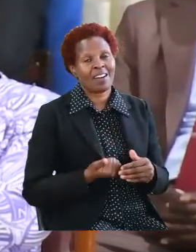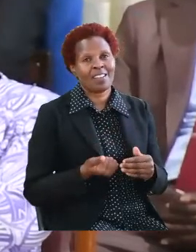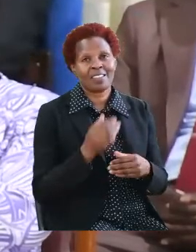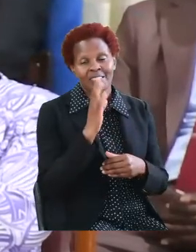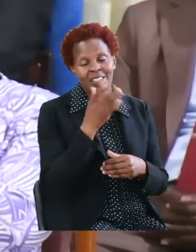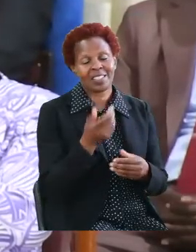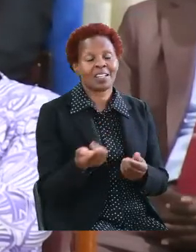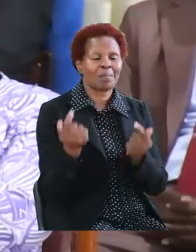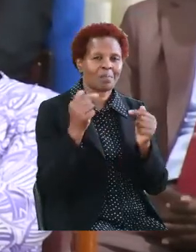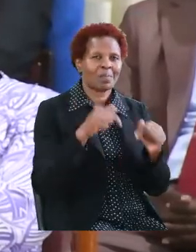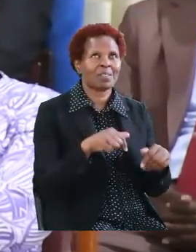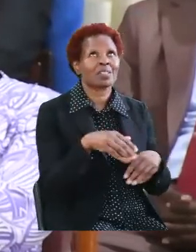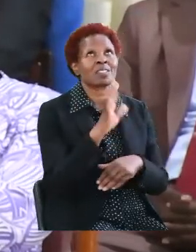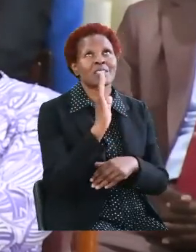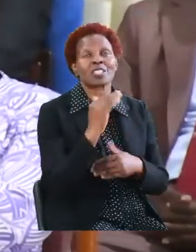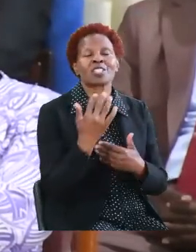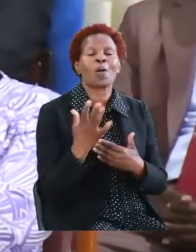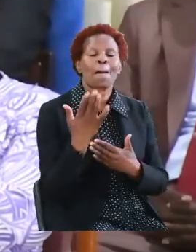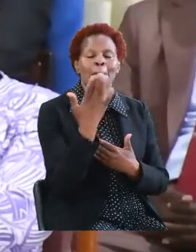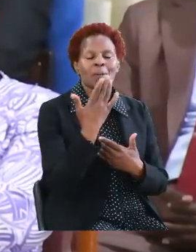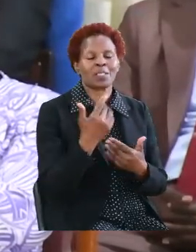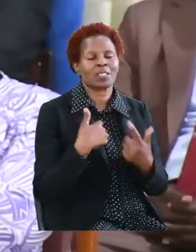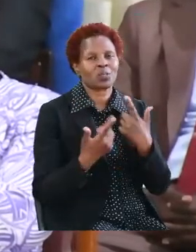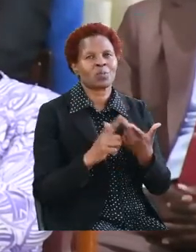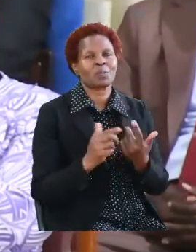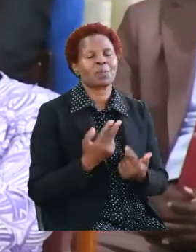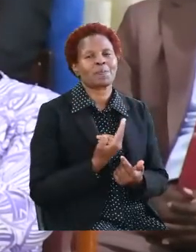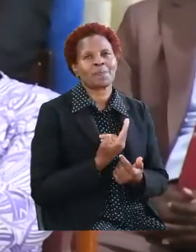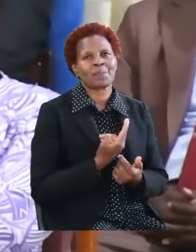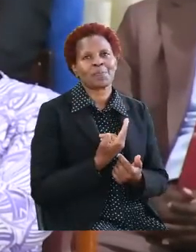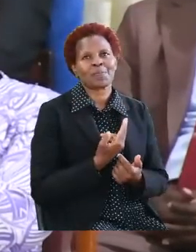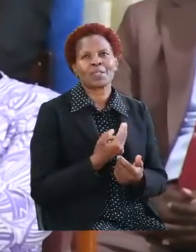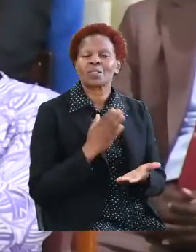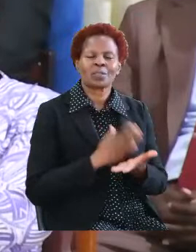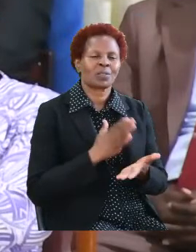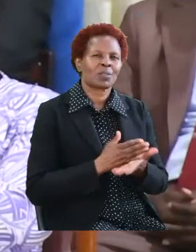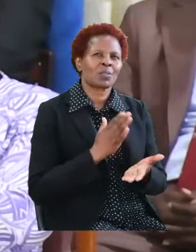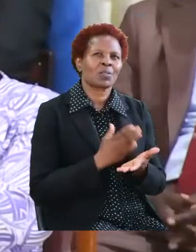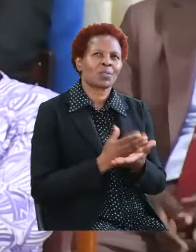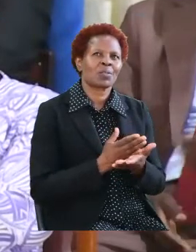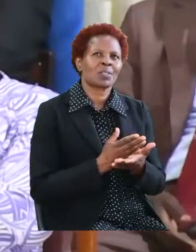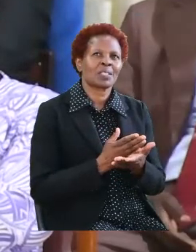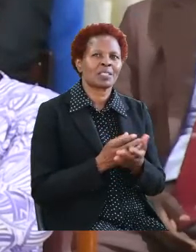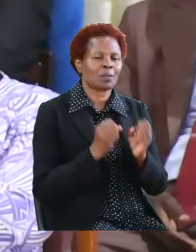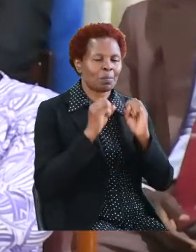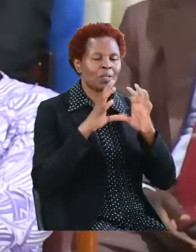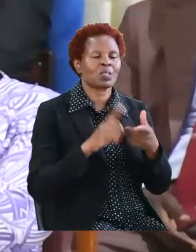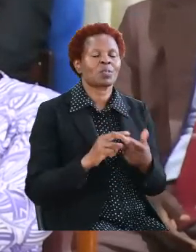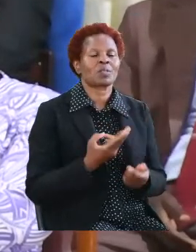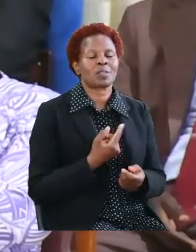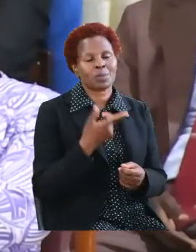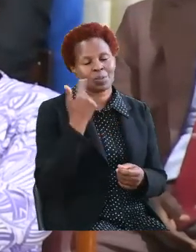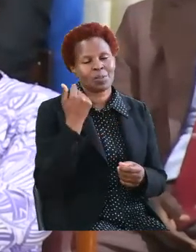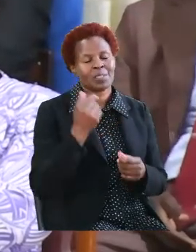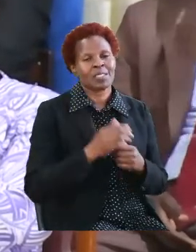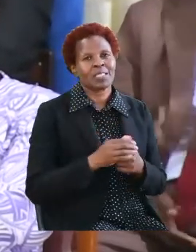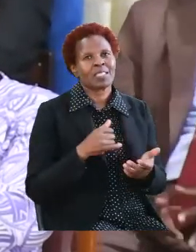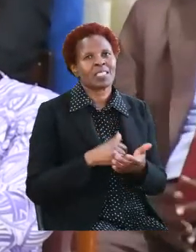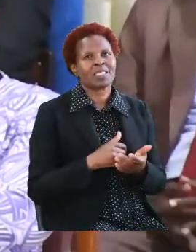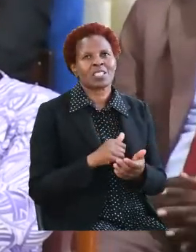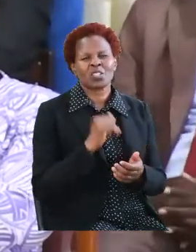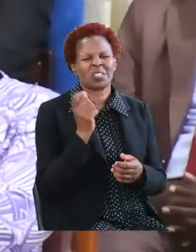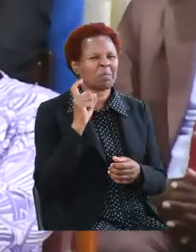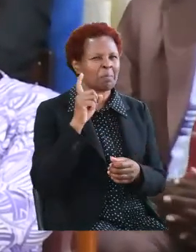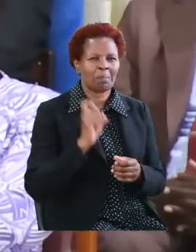in his presence, that he may speak to us. It is indeed a great blessing. Because it is not a